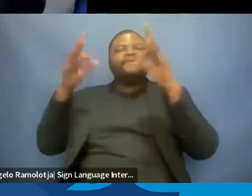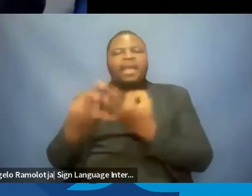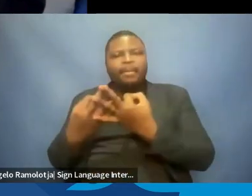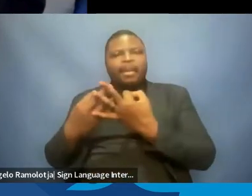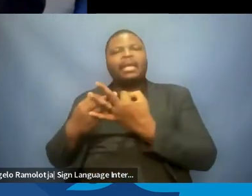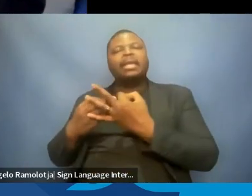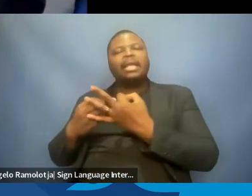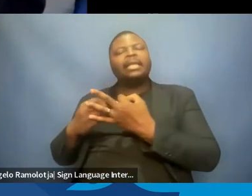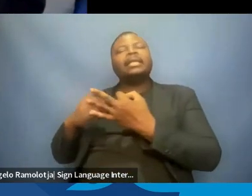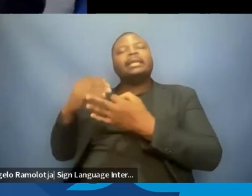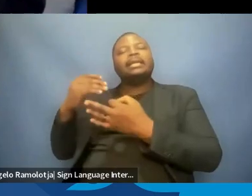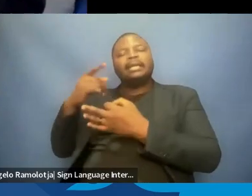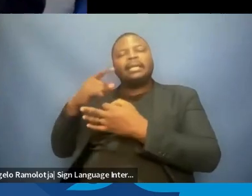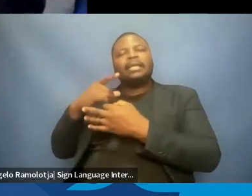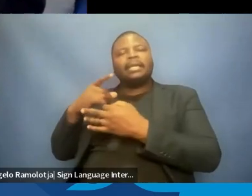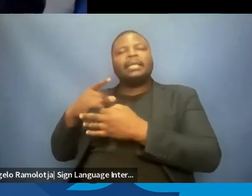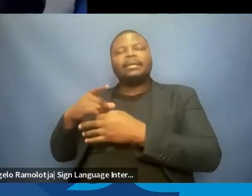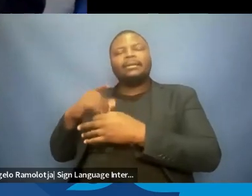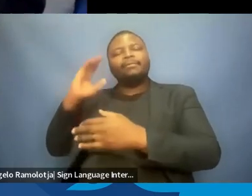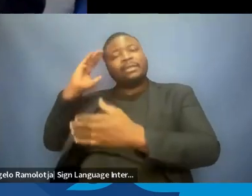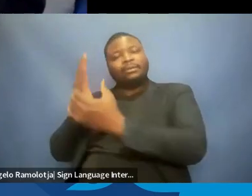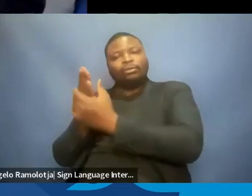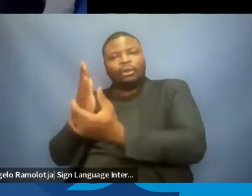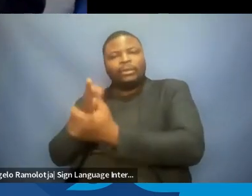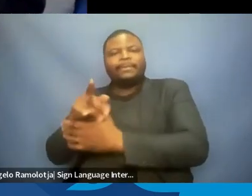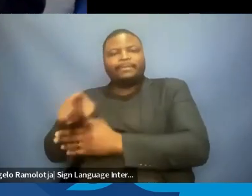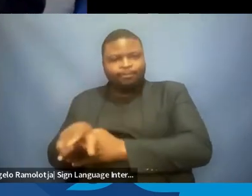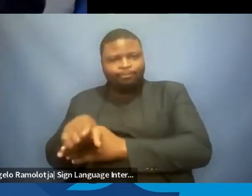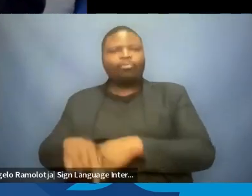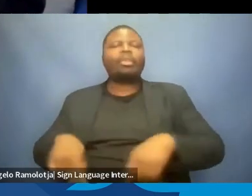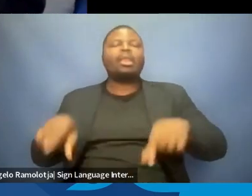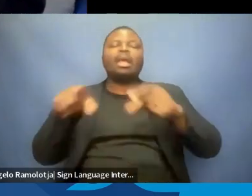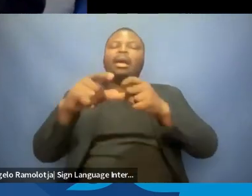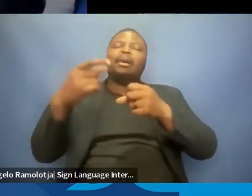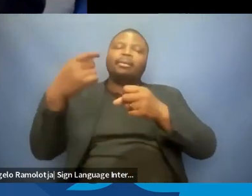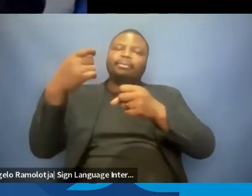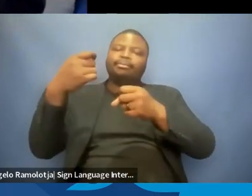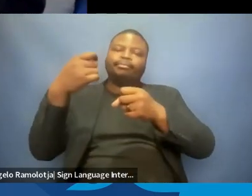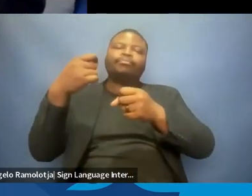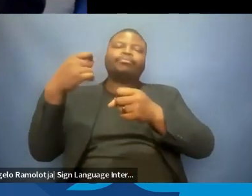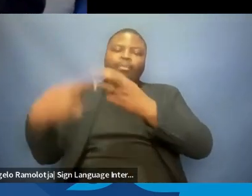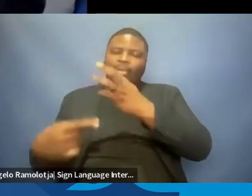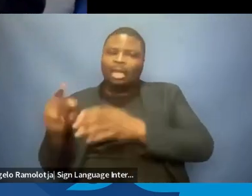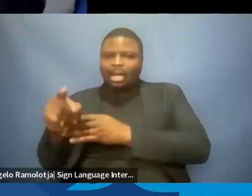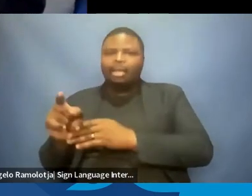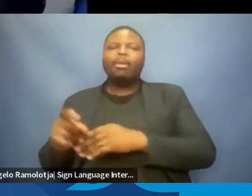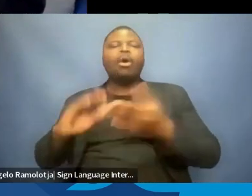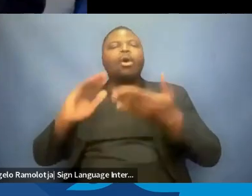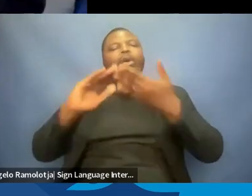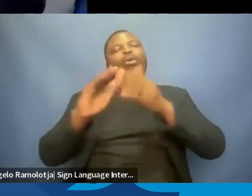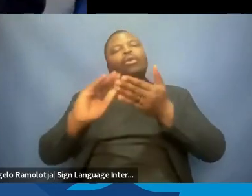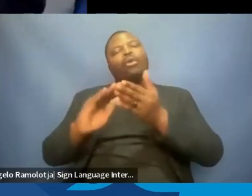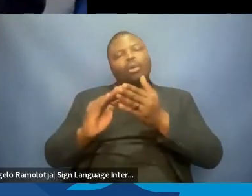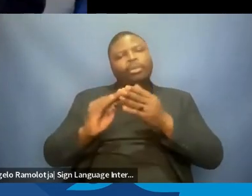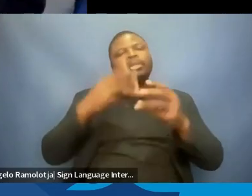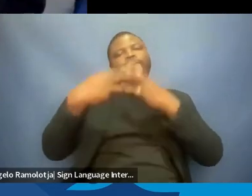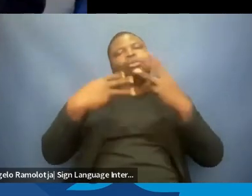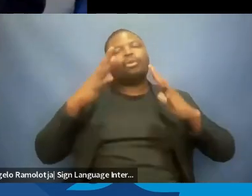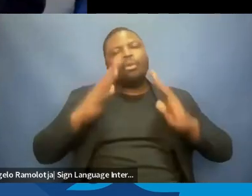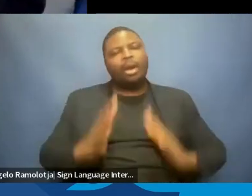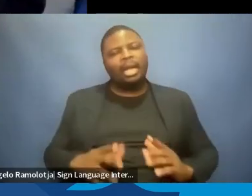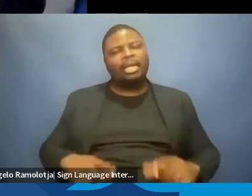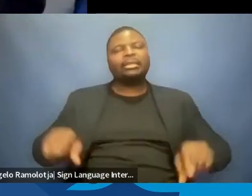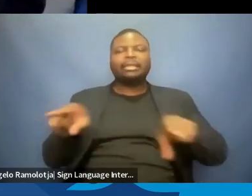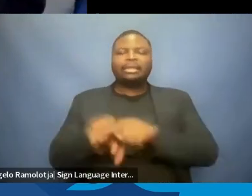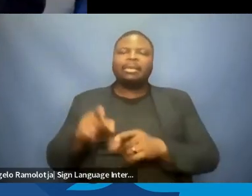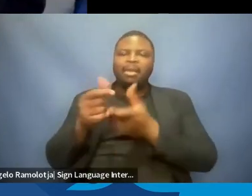of our sites is staffed by a supervising or supporting medical doctor or family physician. We also have